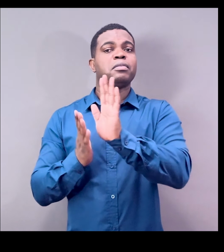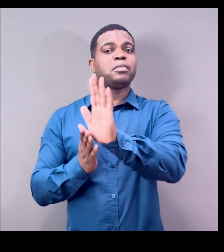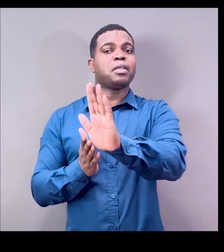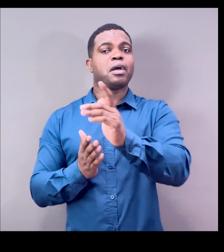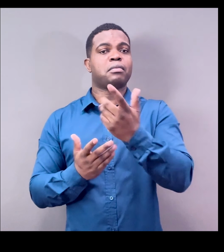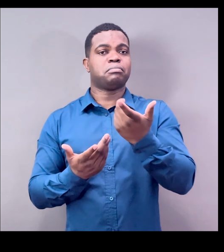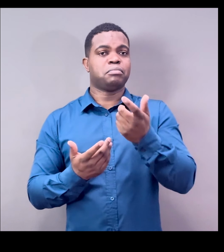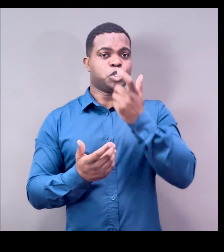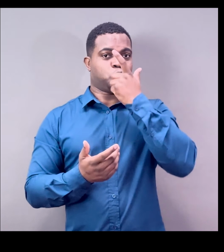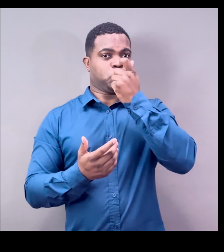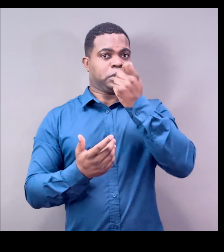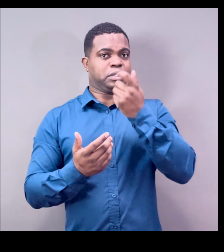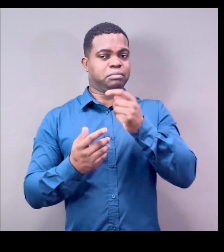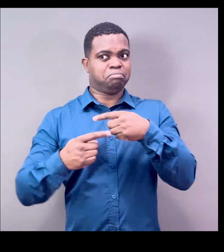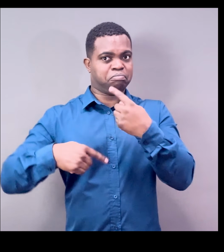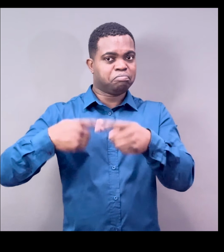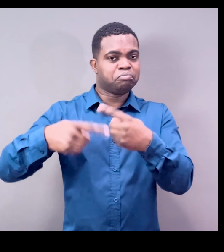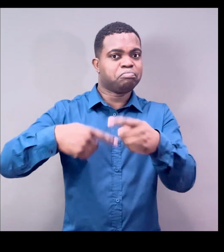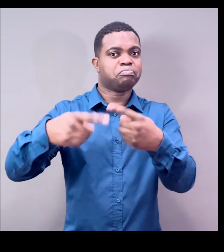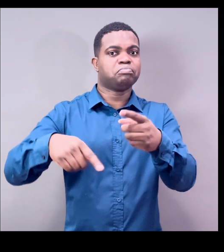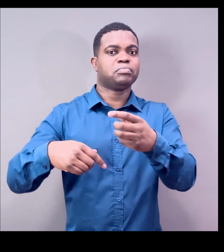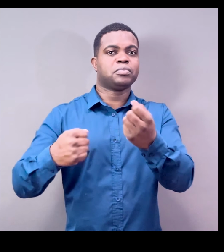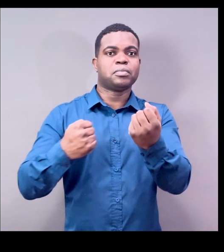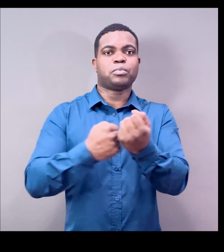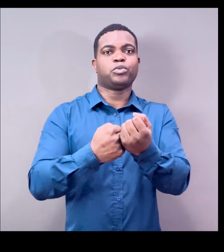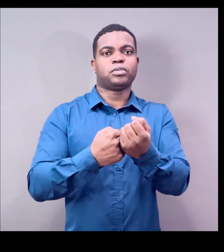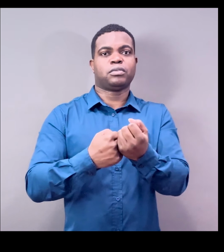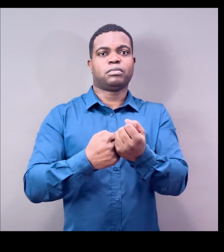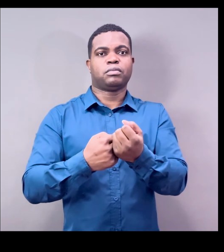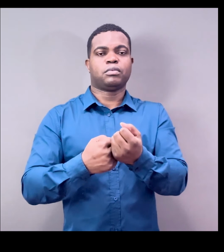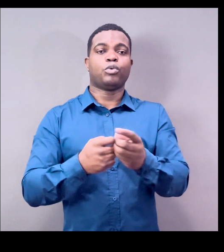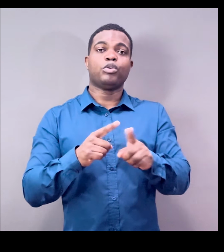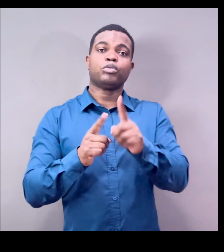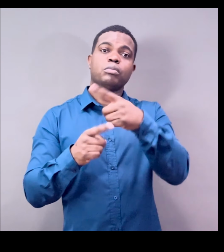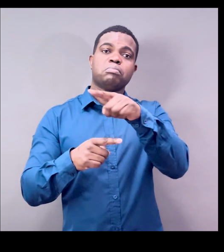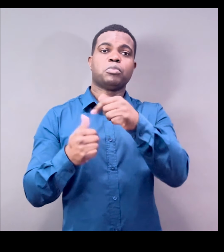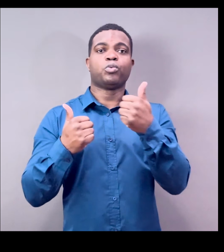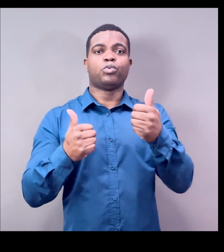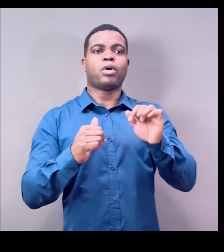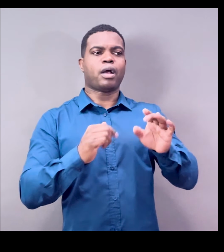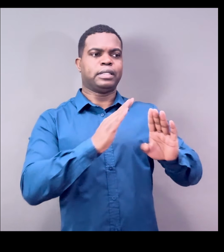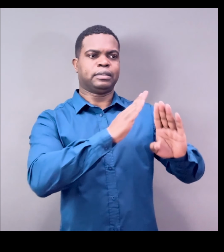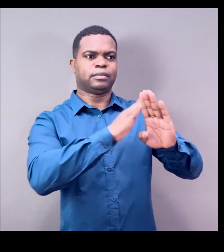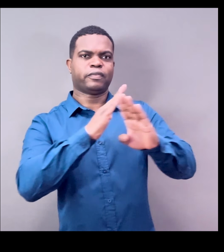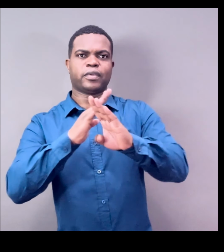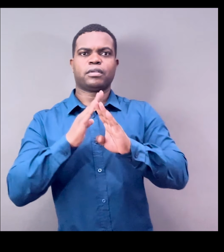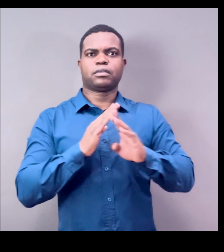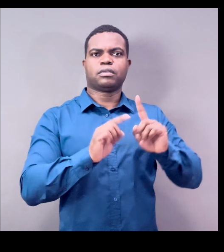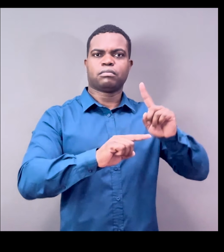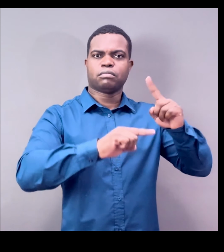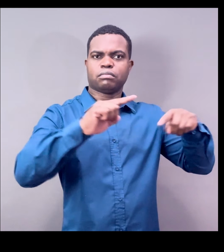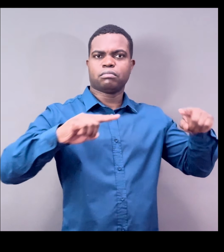So they are the defenders.